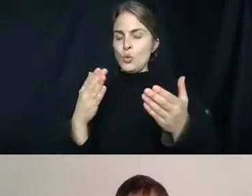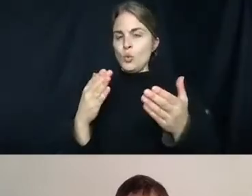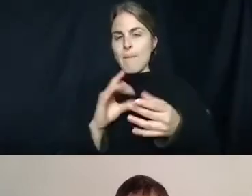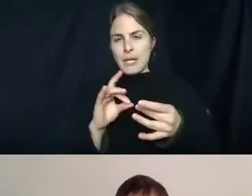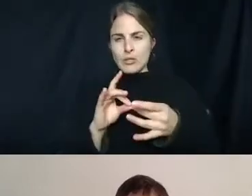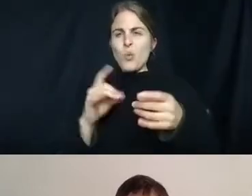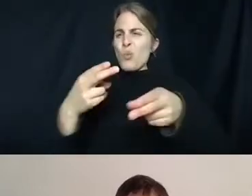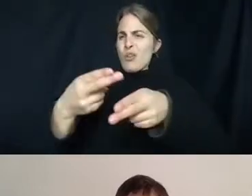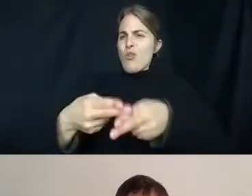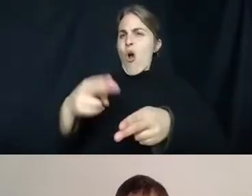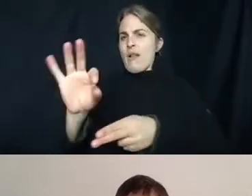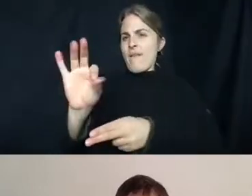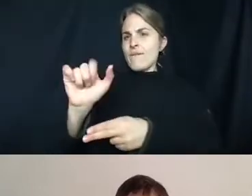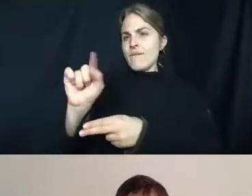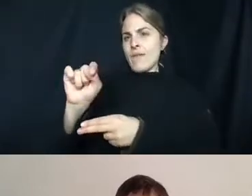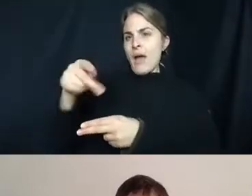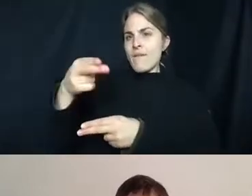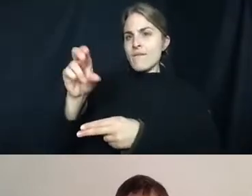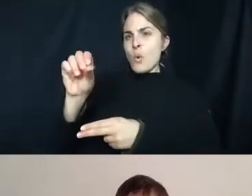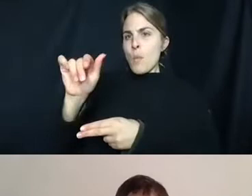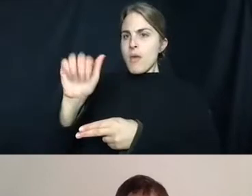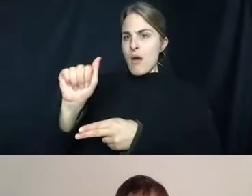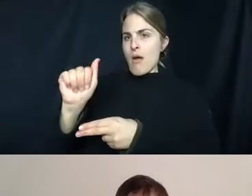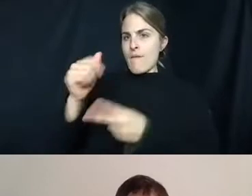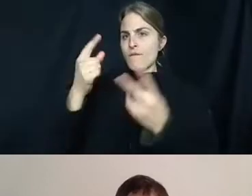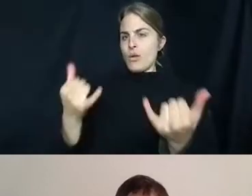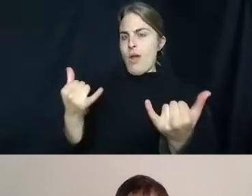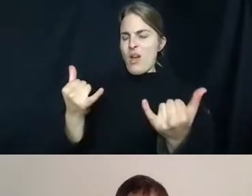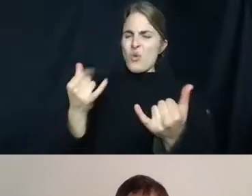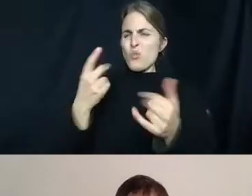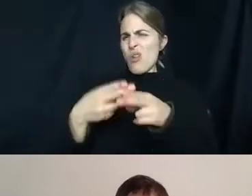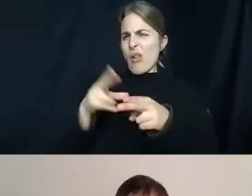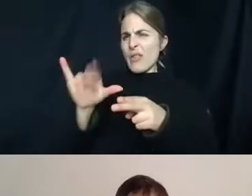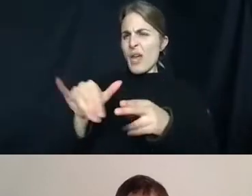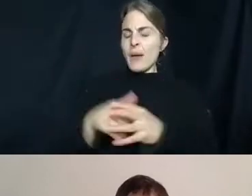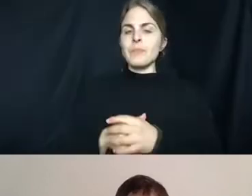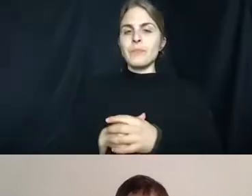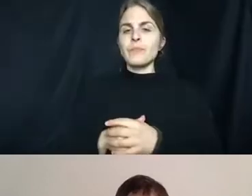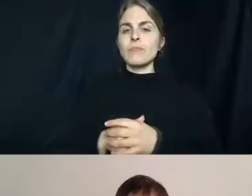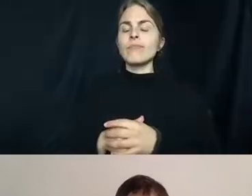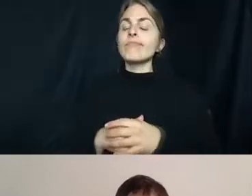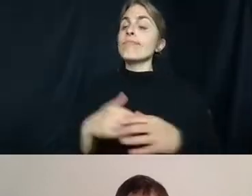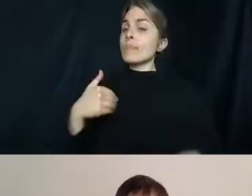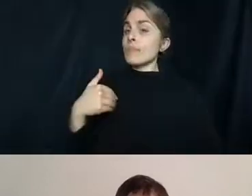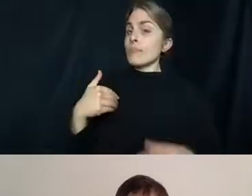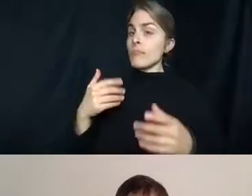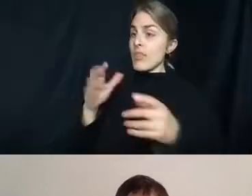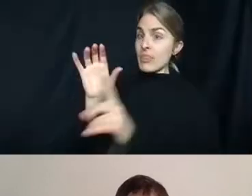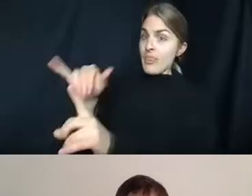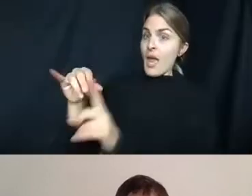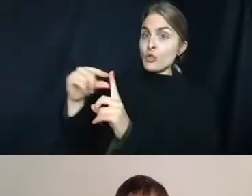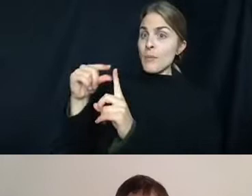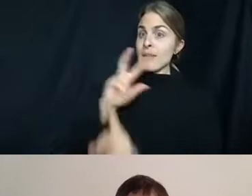call this, let's call it fat phobia for now, you know, is that it has personal and